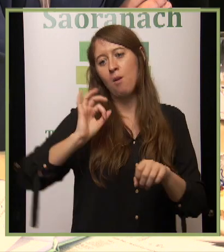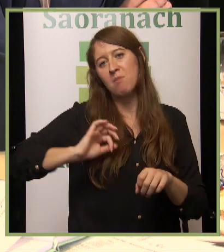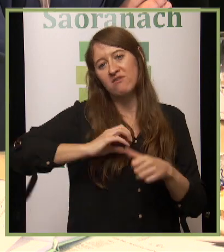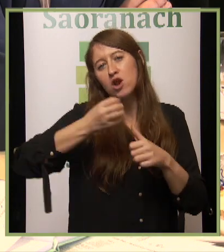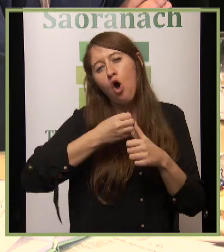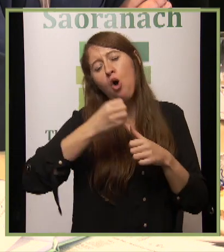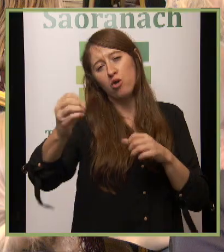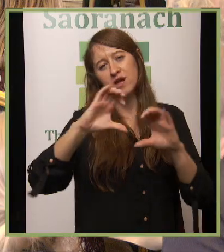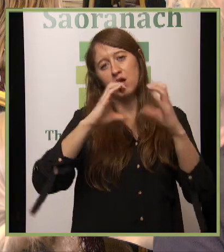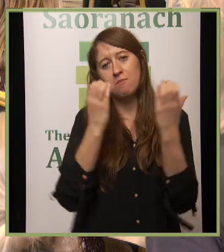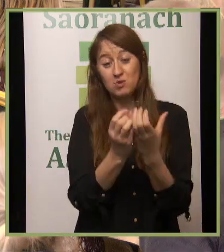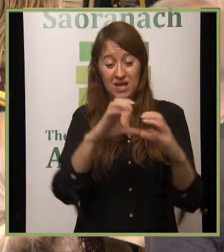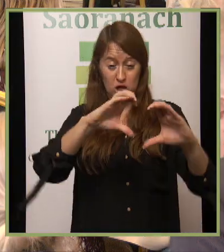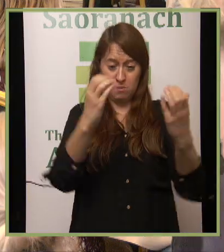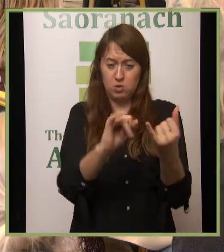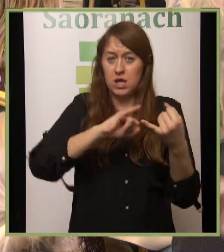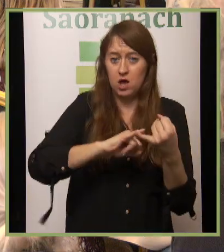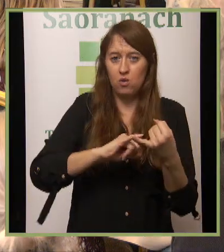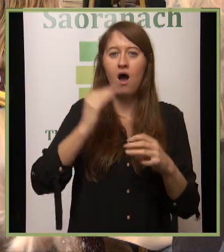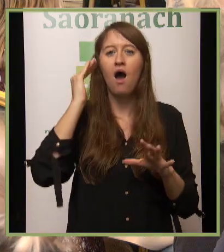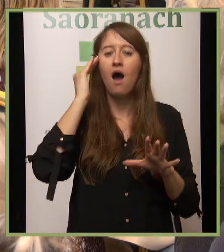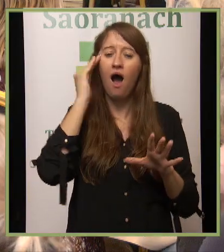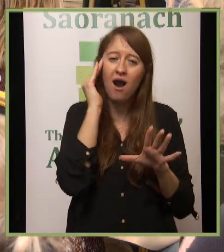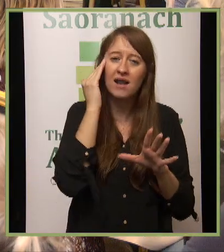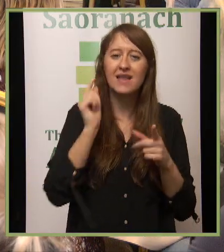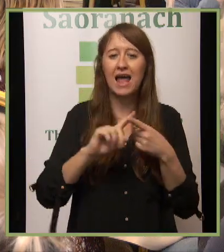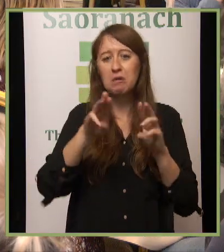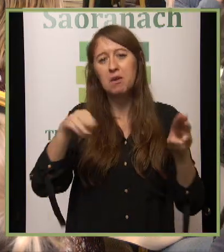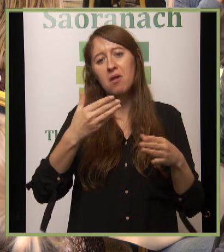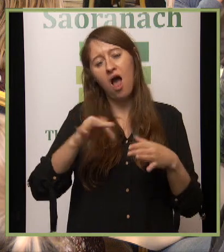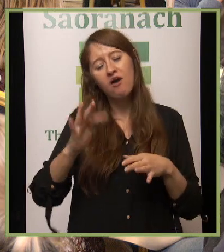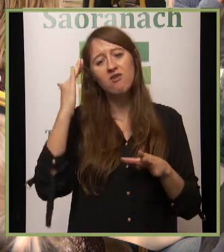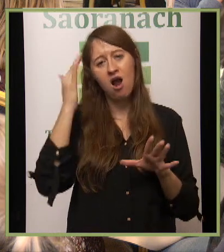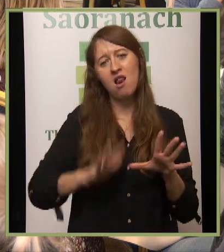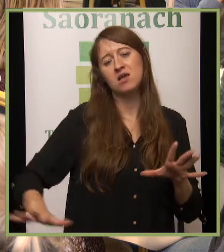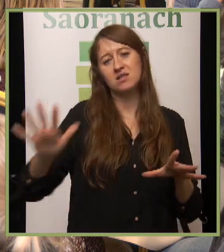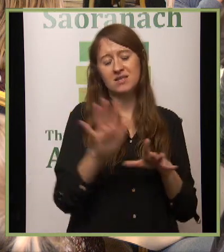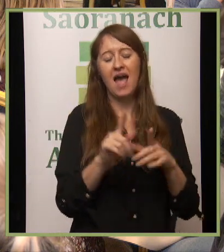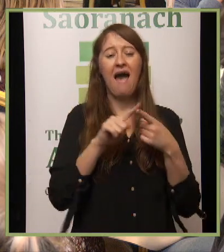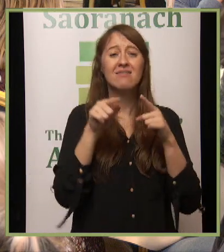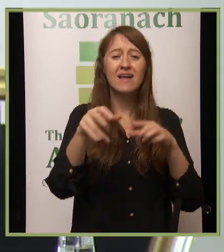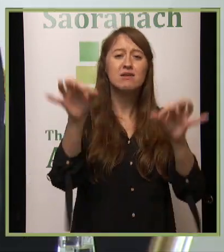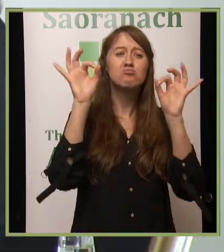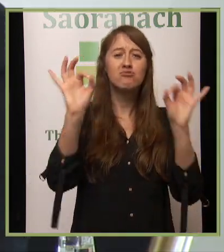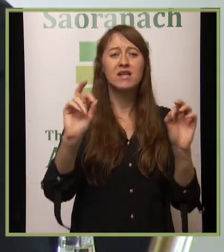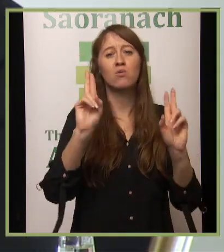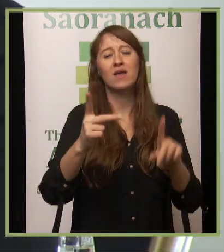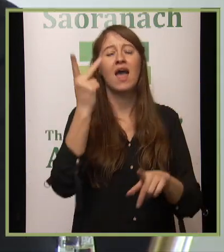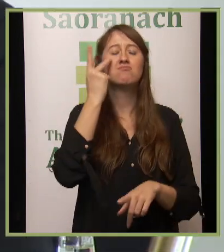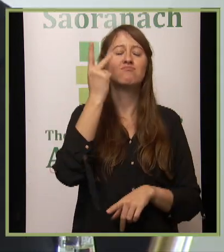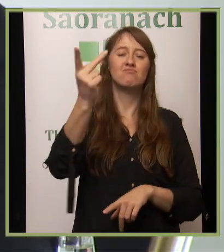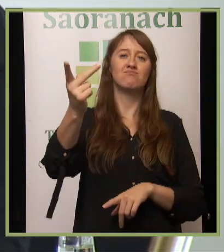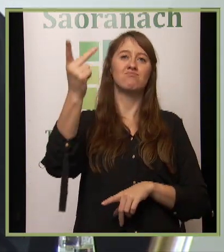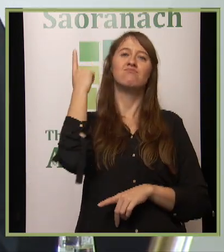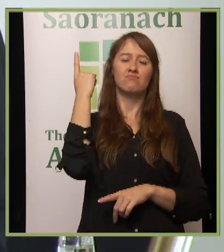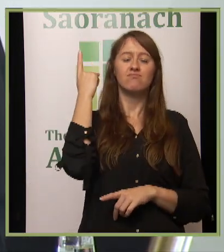countrymen. And I just think that that is really fabulous. And it's something that we can all look back on and be proud of, as you were saying, because